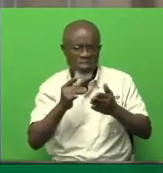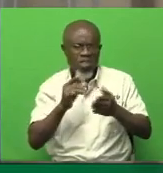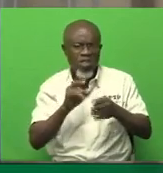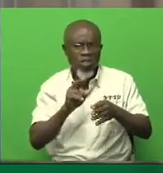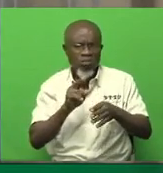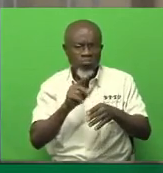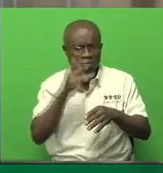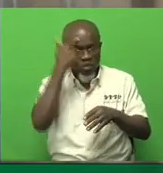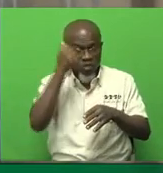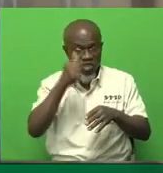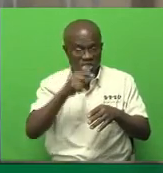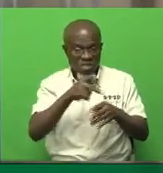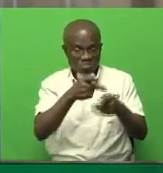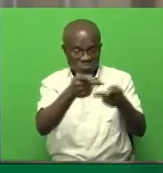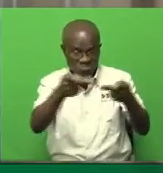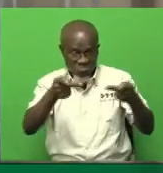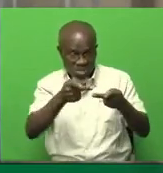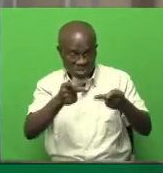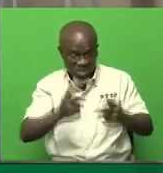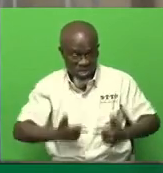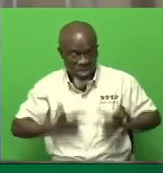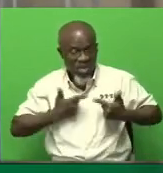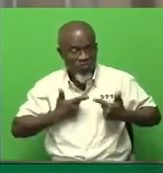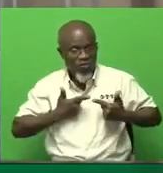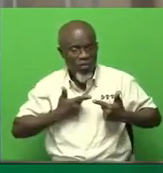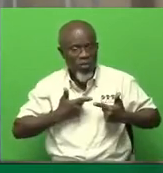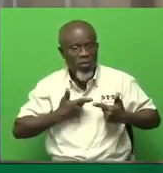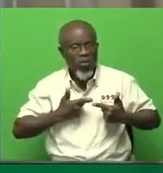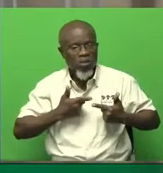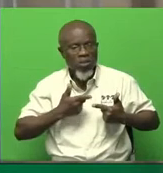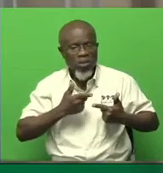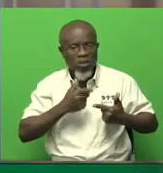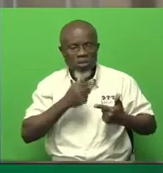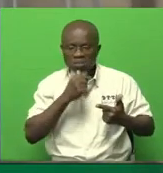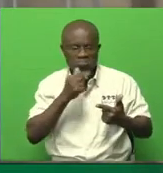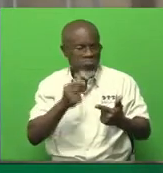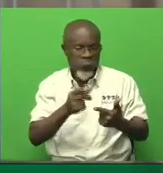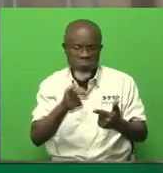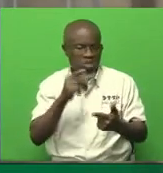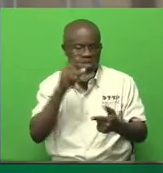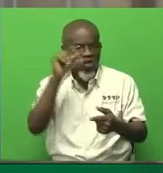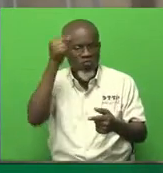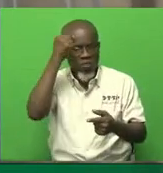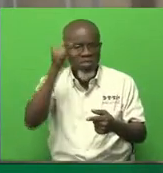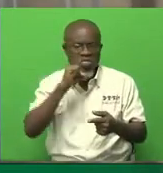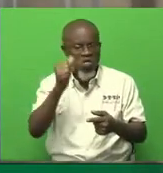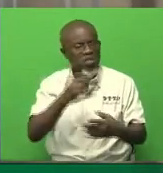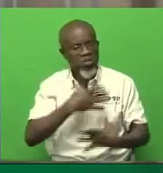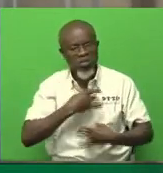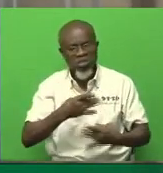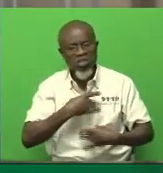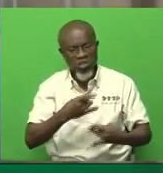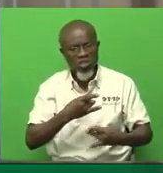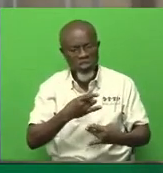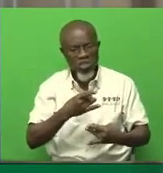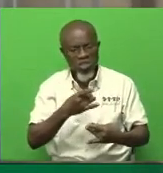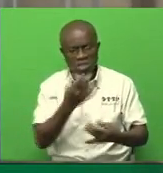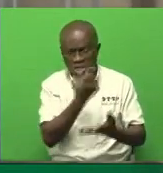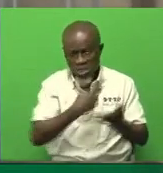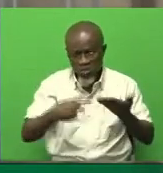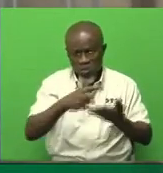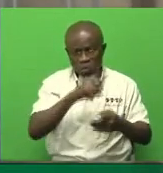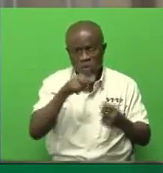because of the neglect and disregard by this government against them next week when we discuss and debate